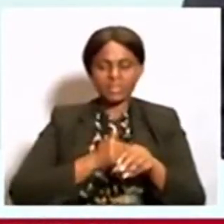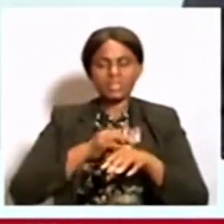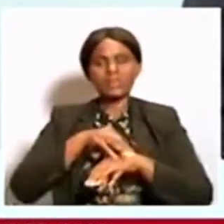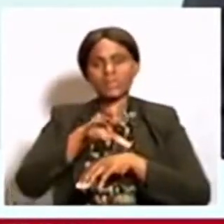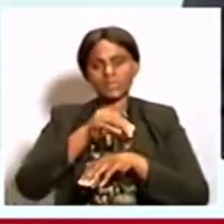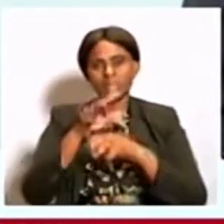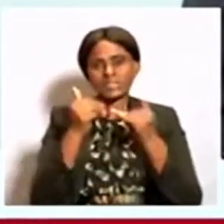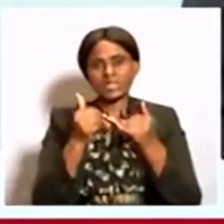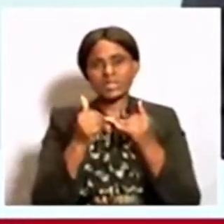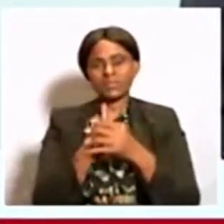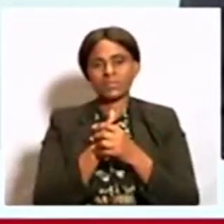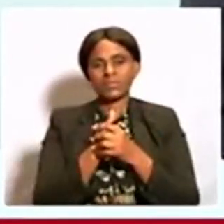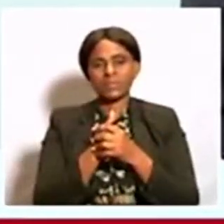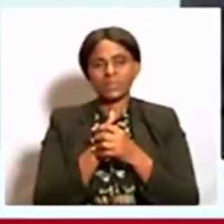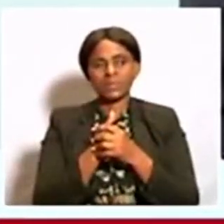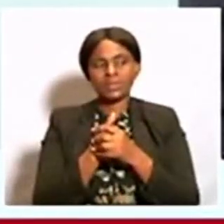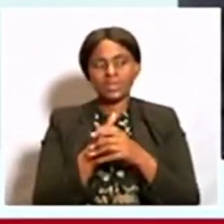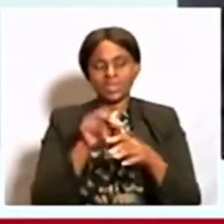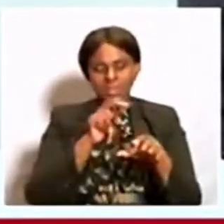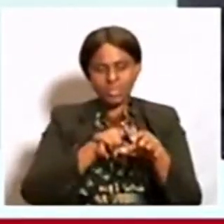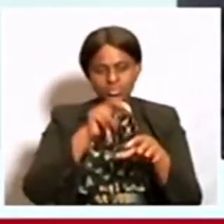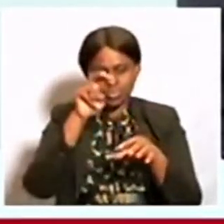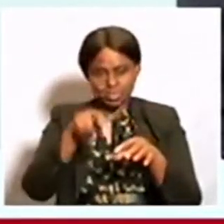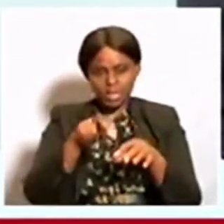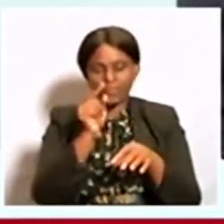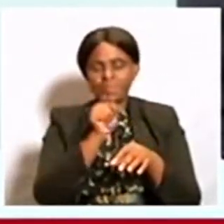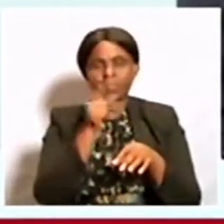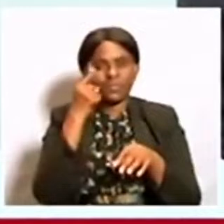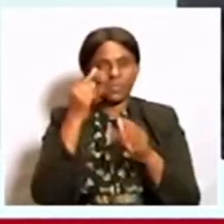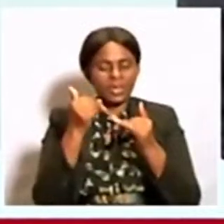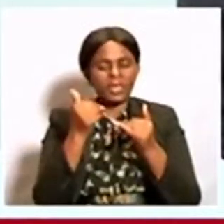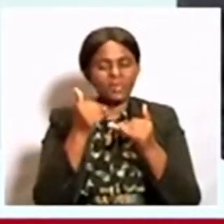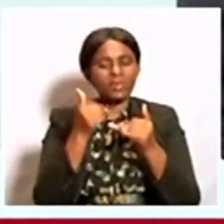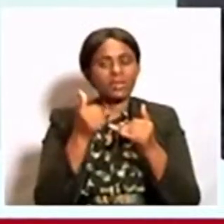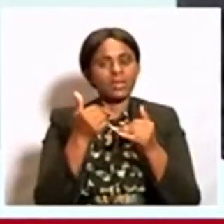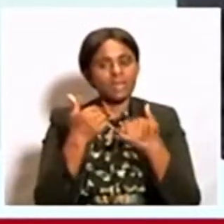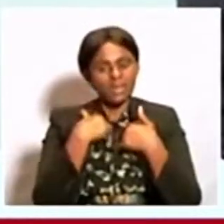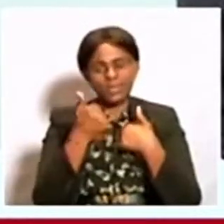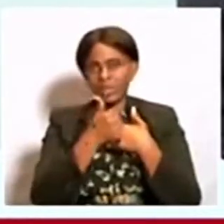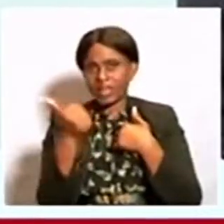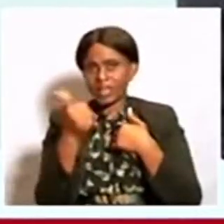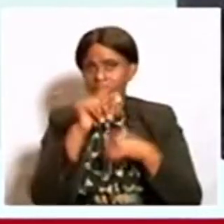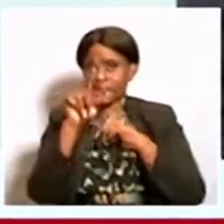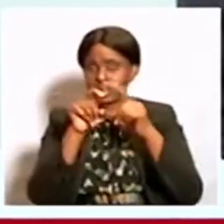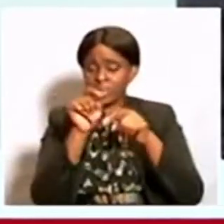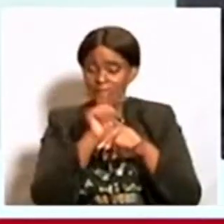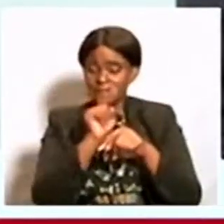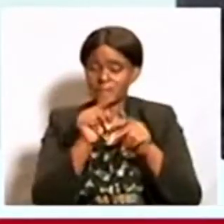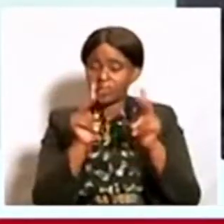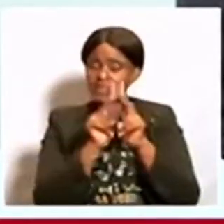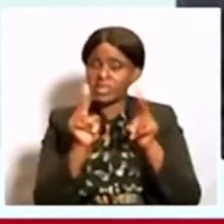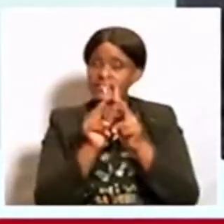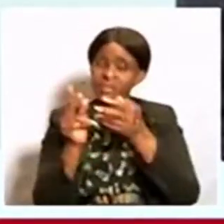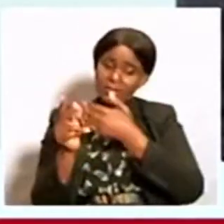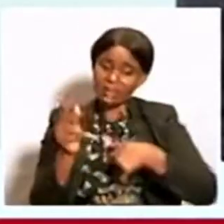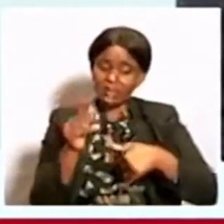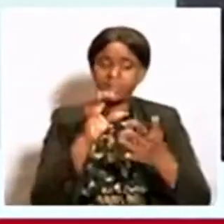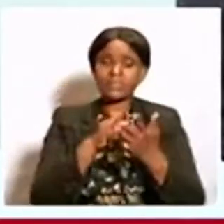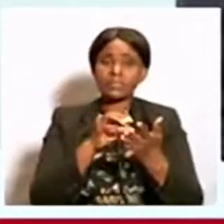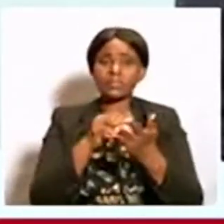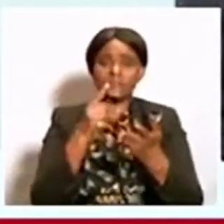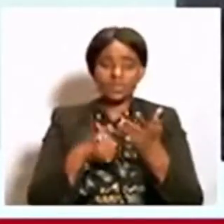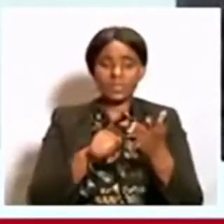that maybe we skip this one for now and go to other questions. This is a very serious matter that will